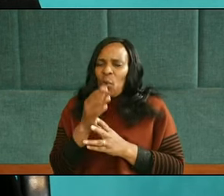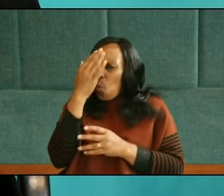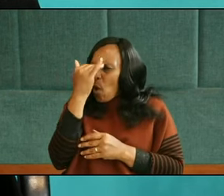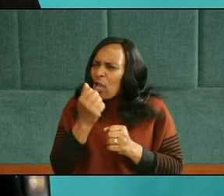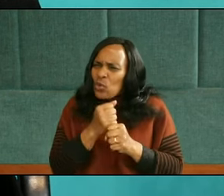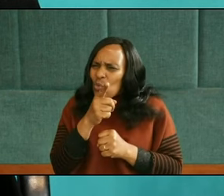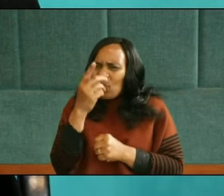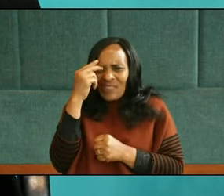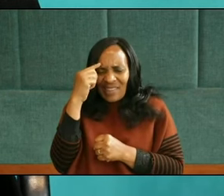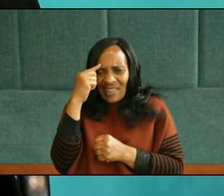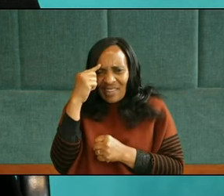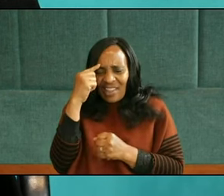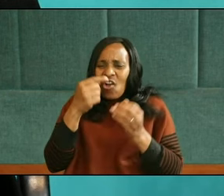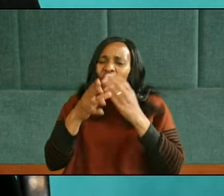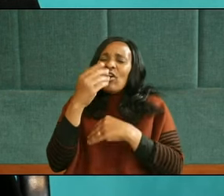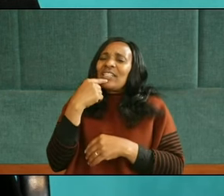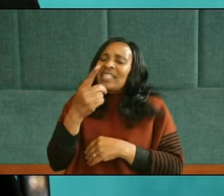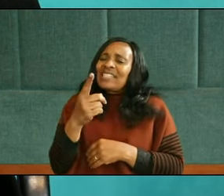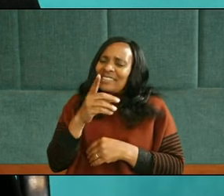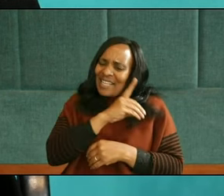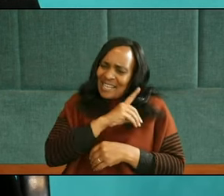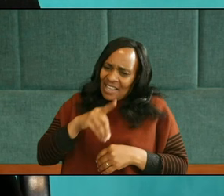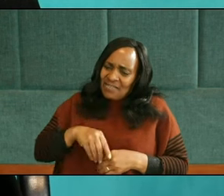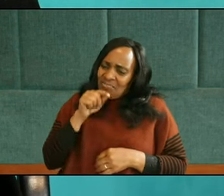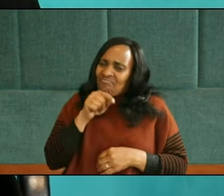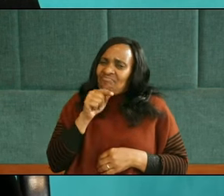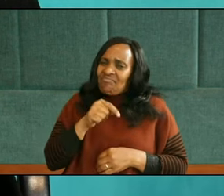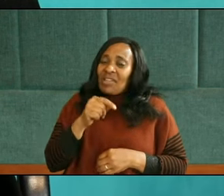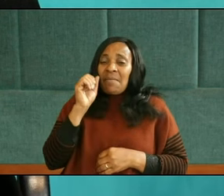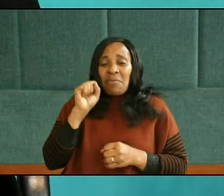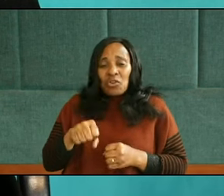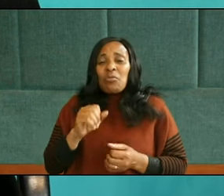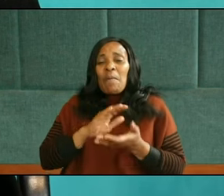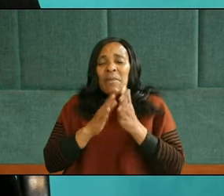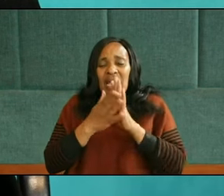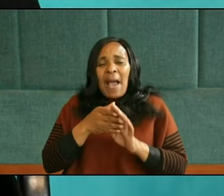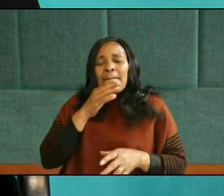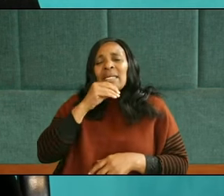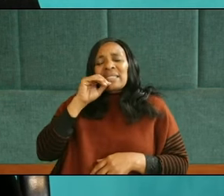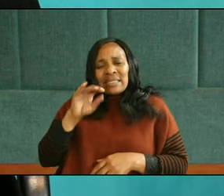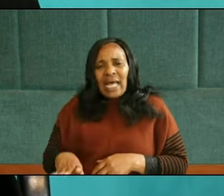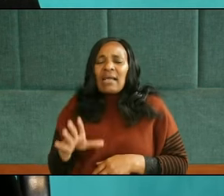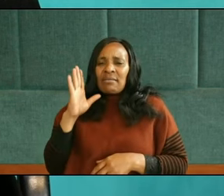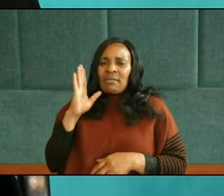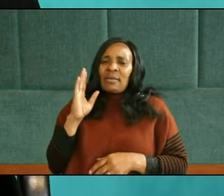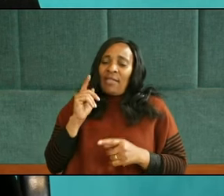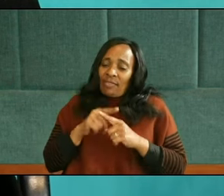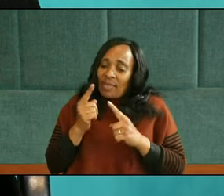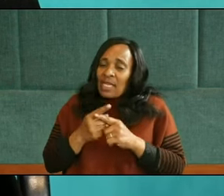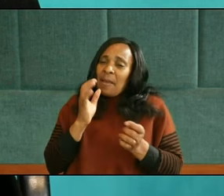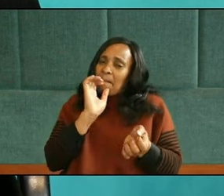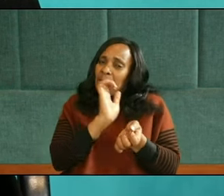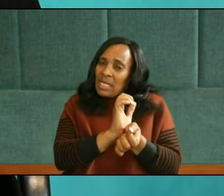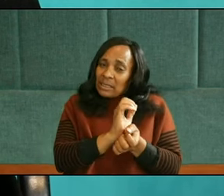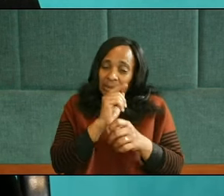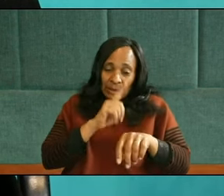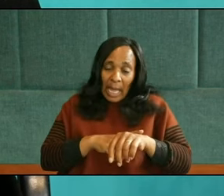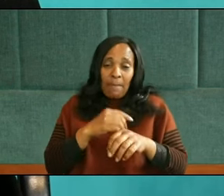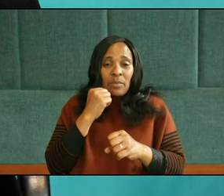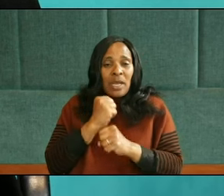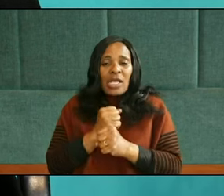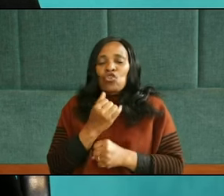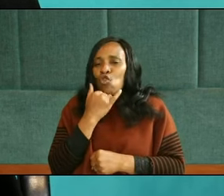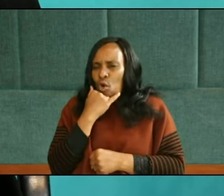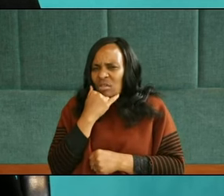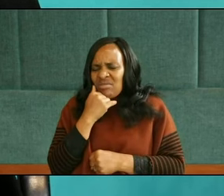Why do you think God tells David that he will be a father to his son and will punish him when he does wrong? Do you think